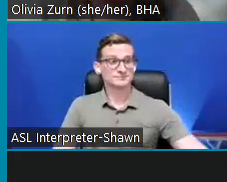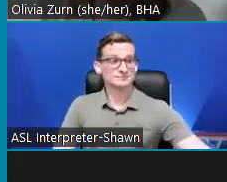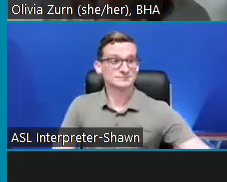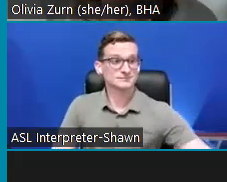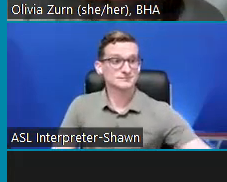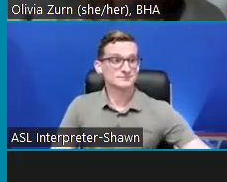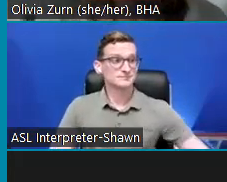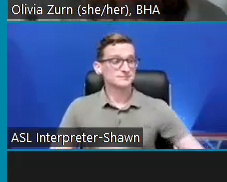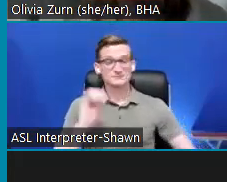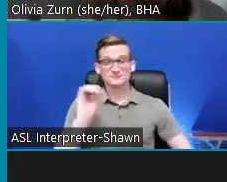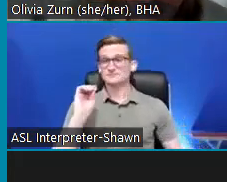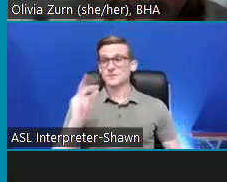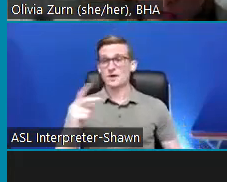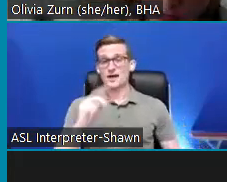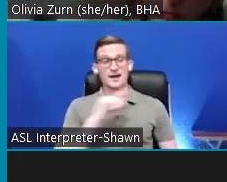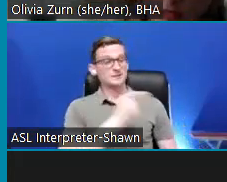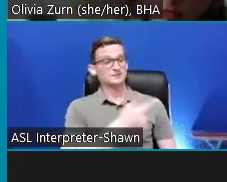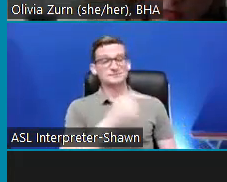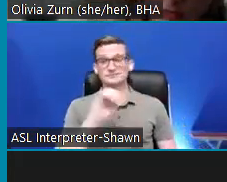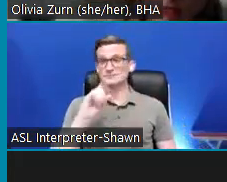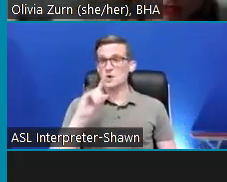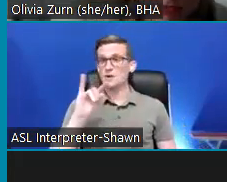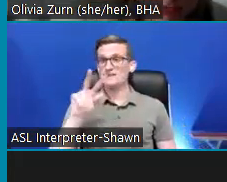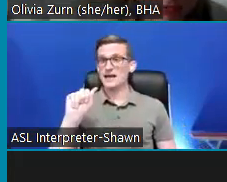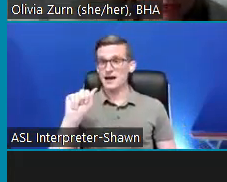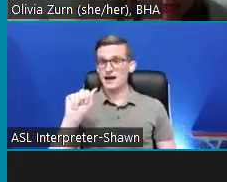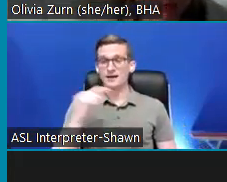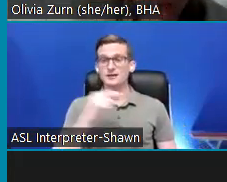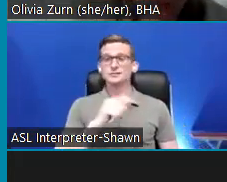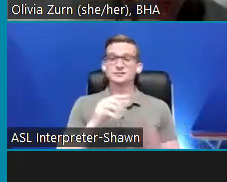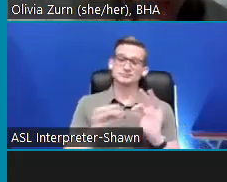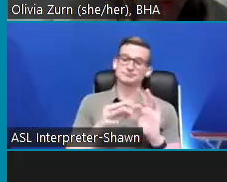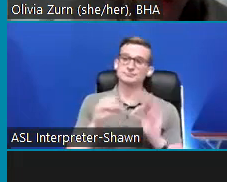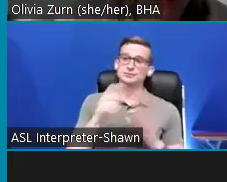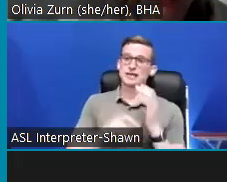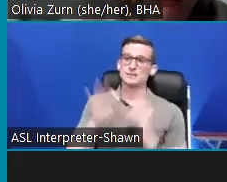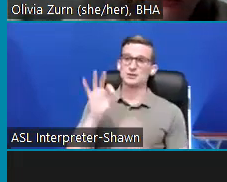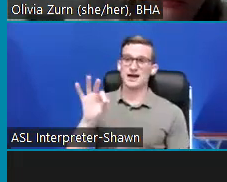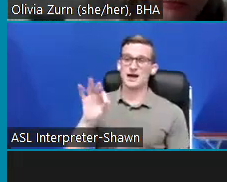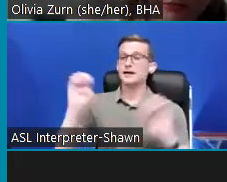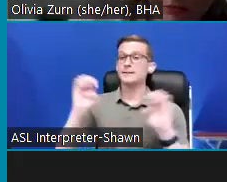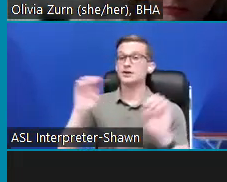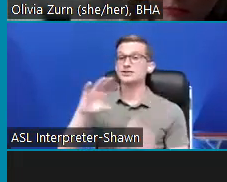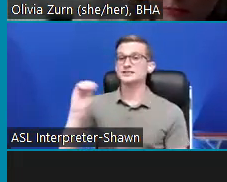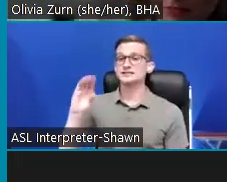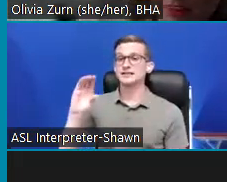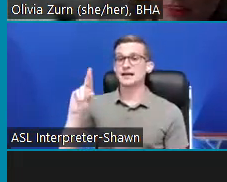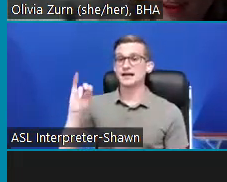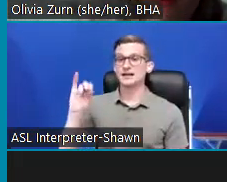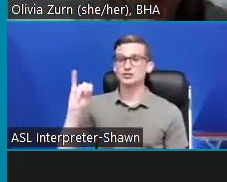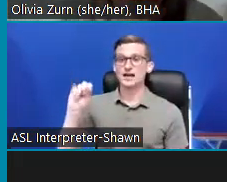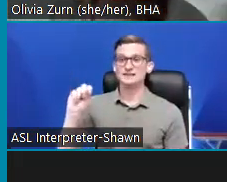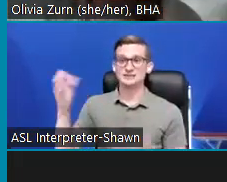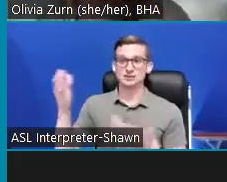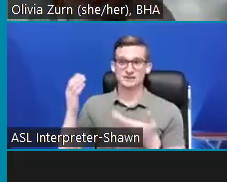All right, and we will throw it over to Olivia, who will be talking about Chapter 9, our emergency and crisis services. Thank